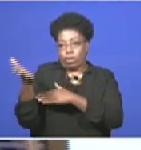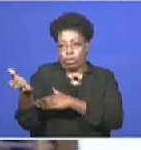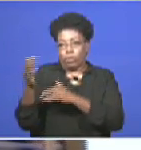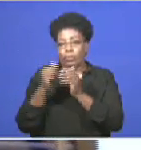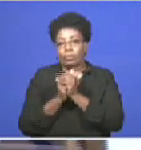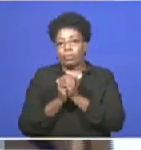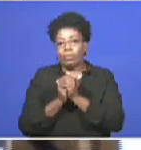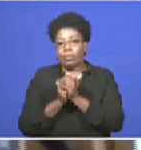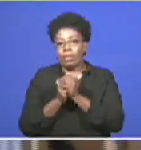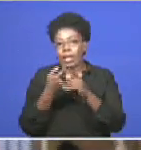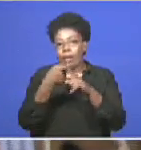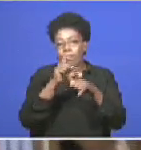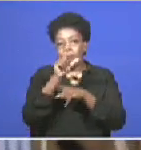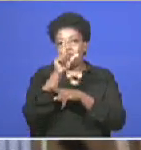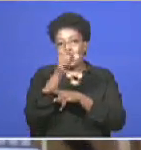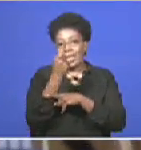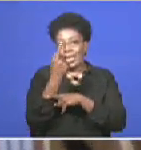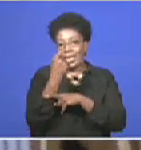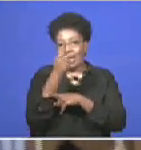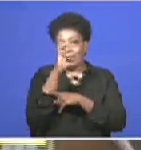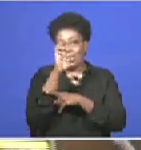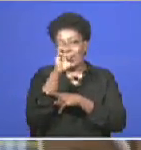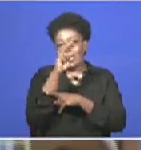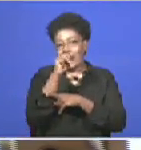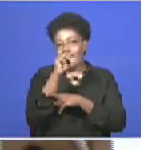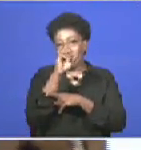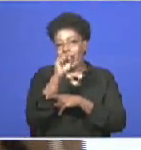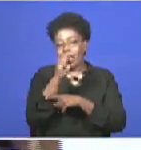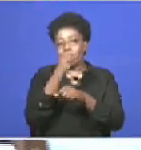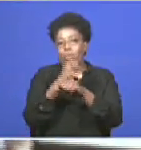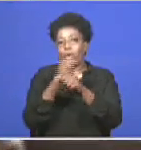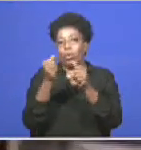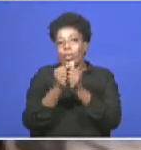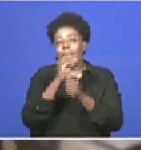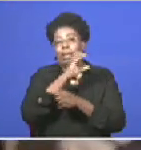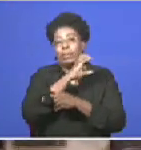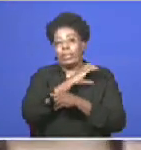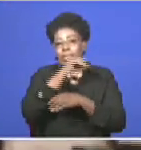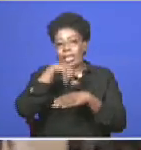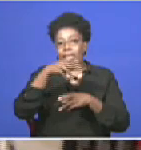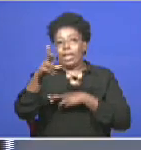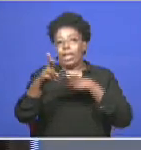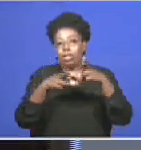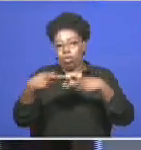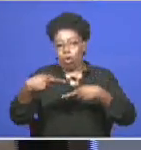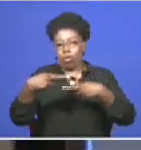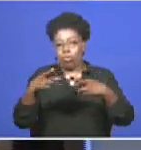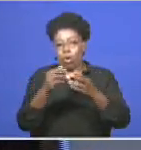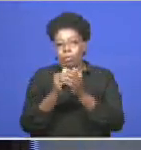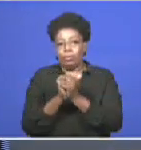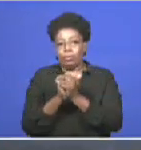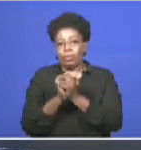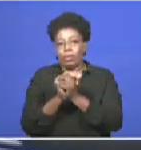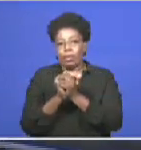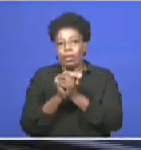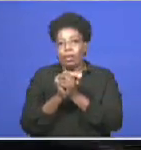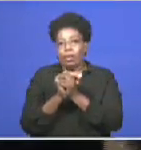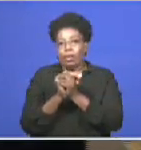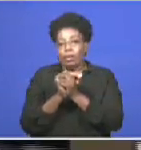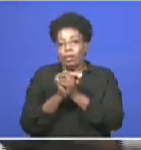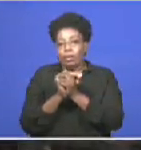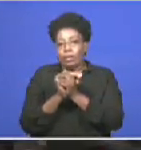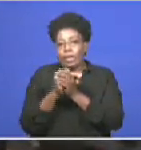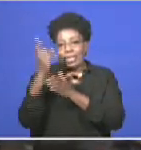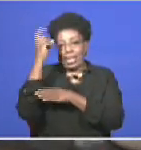since 2011, EMS personnel have been working alongside police in the control room. EMS supervisor Deborah Roll